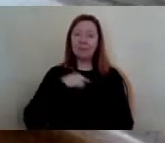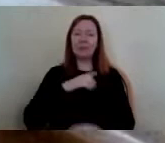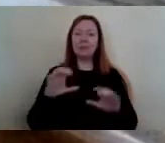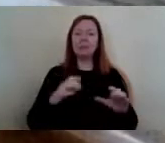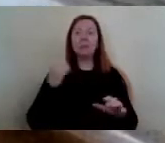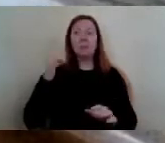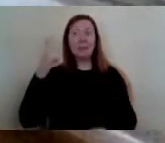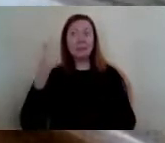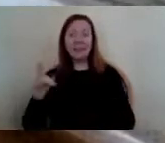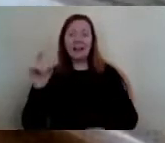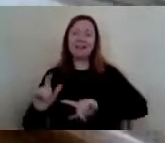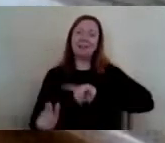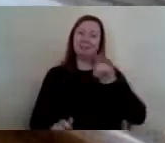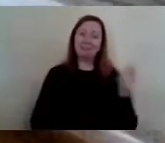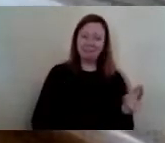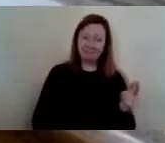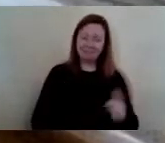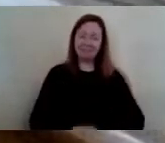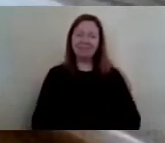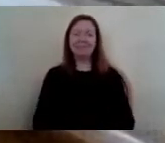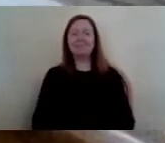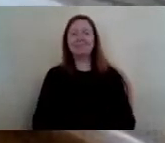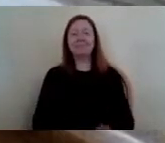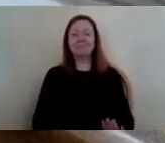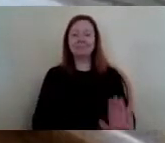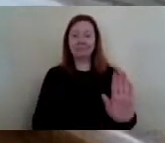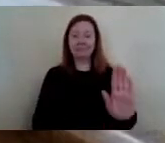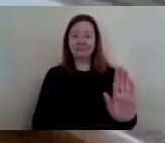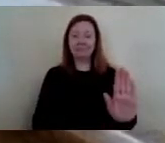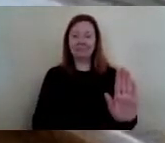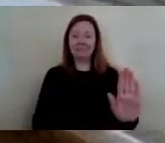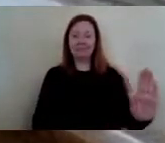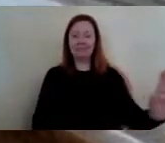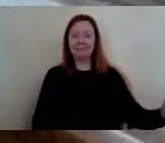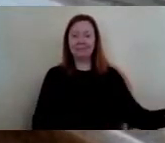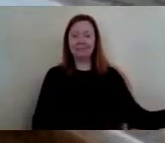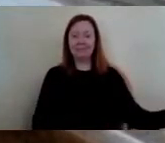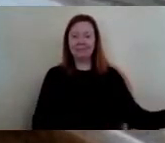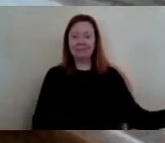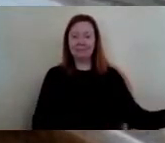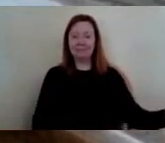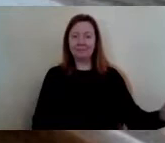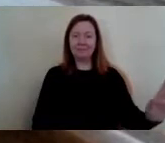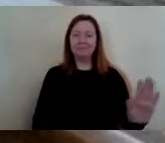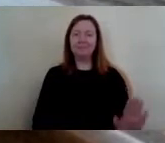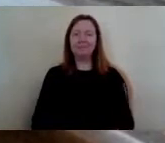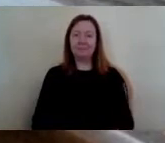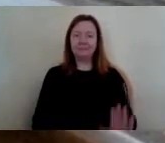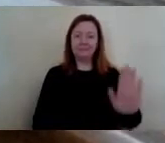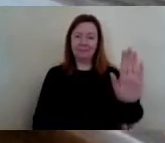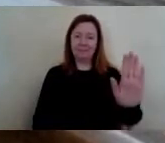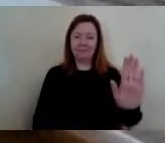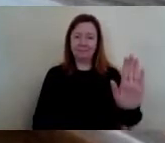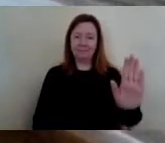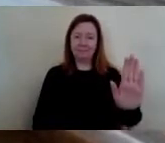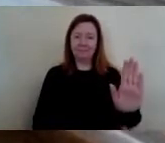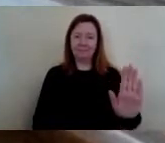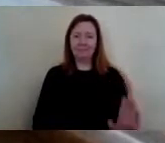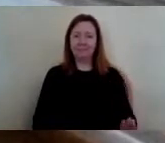side, we must do on the other. So we're gonna do the opposite leg. Here we go, lifting straight up and back down and